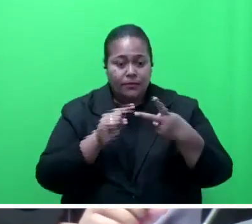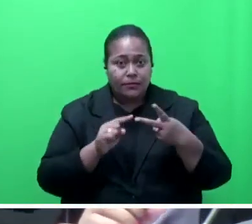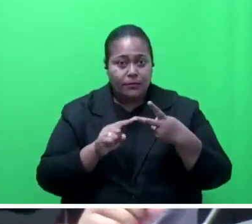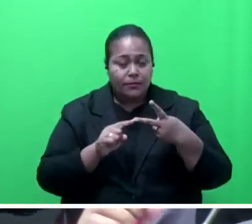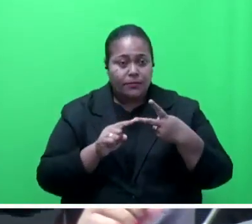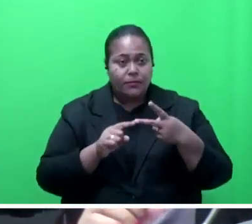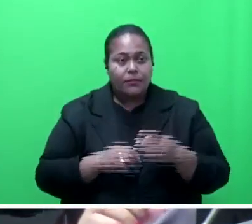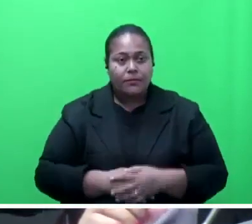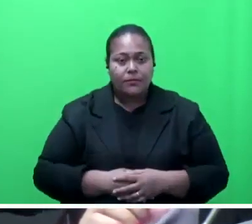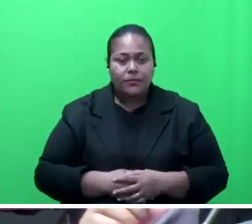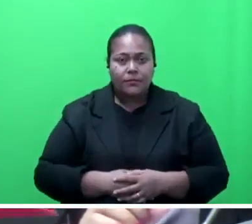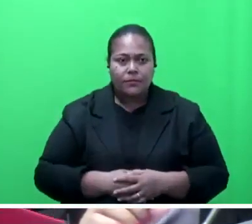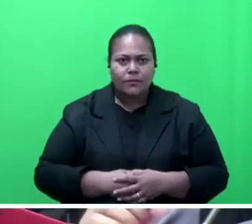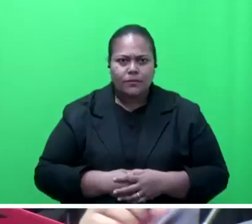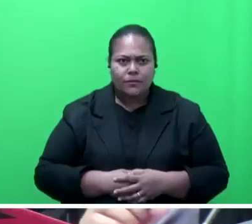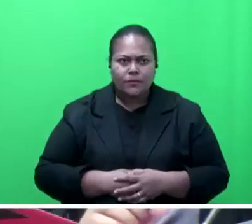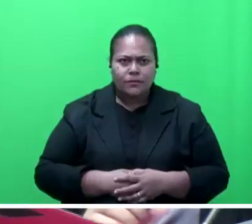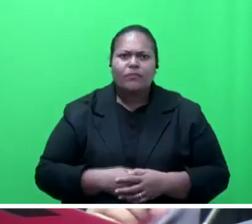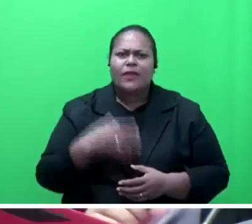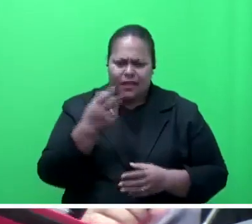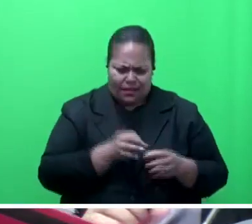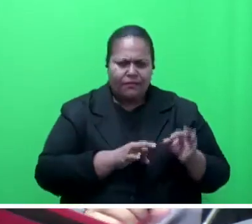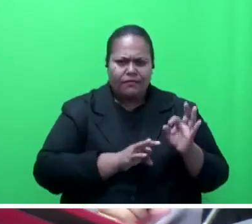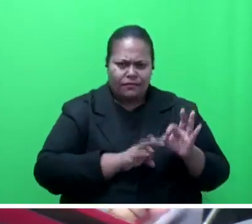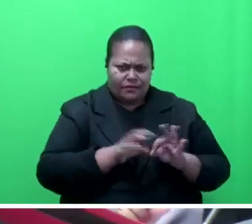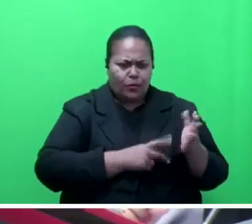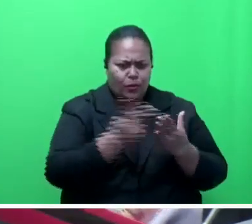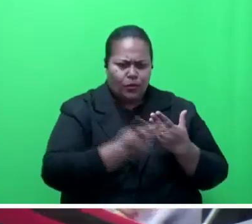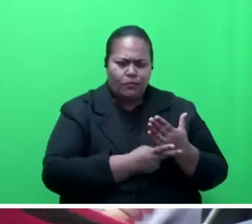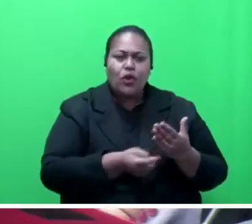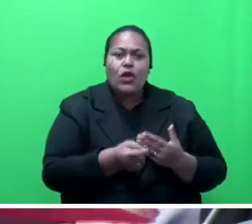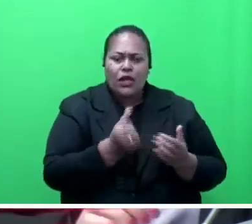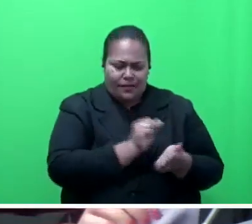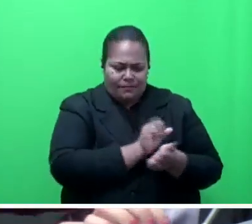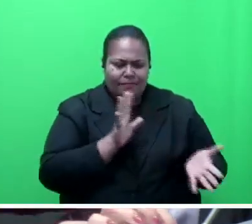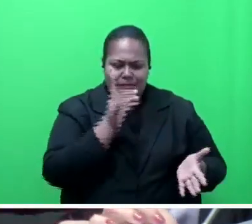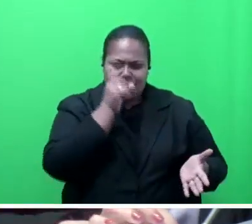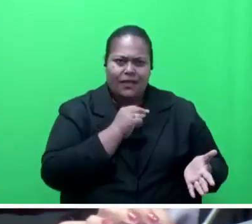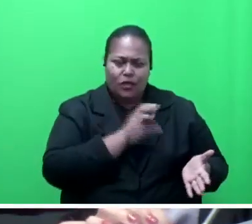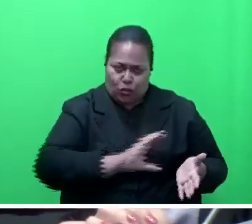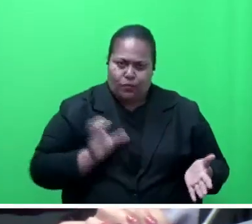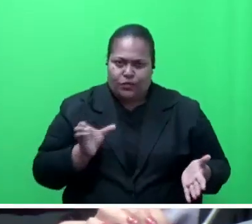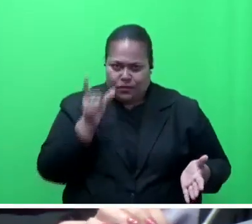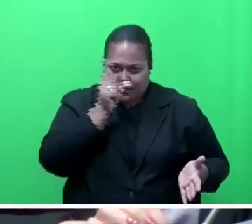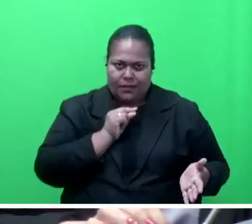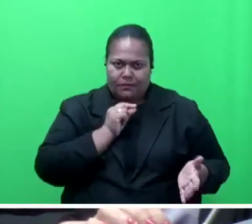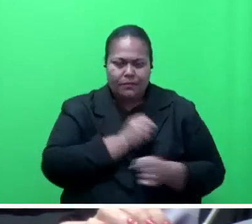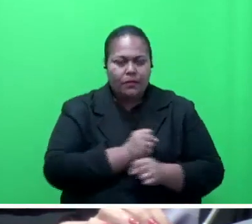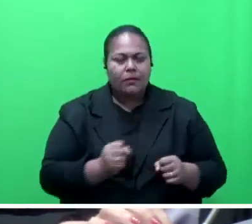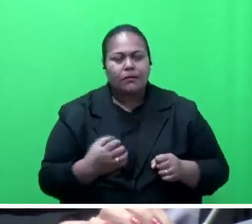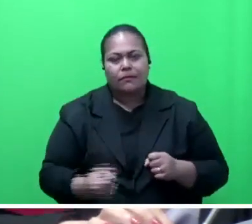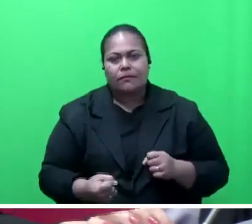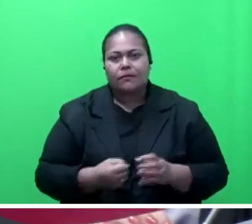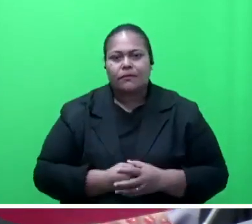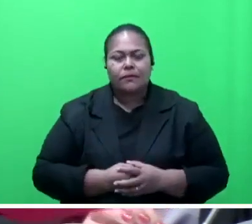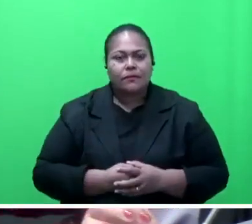of course, there's schemes for early release, which the Commissioner of Corrections actually can do. If, for example, in addition to